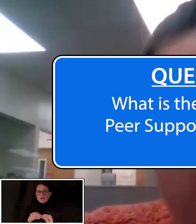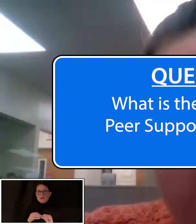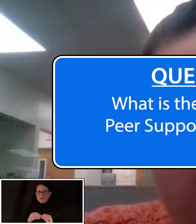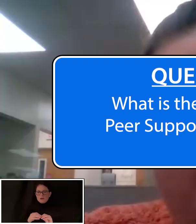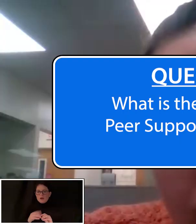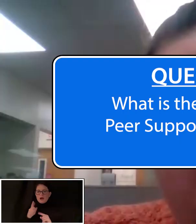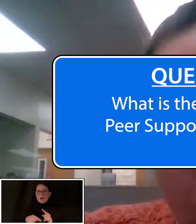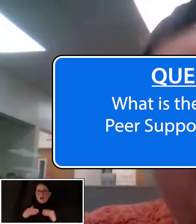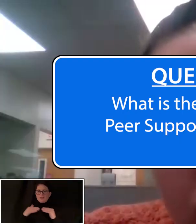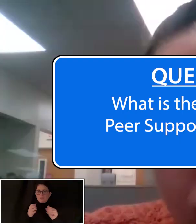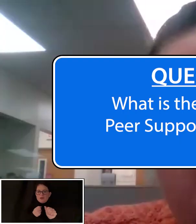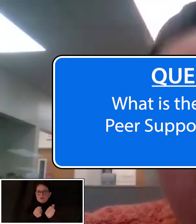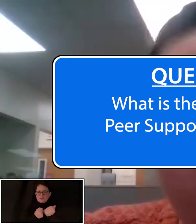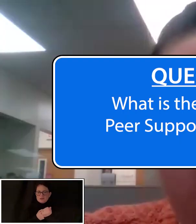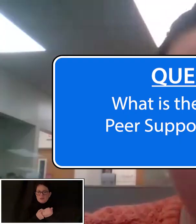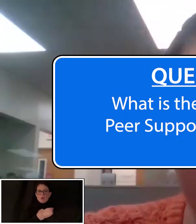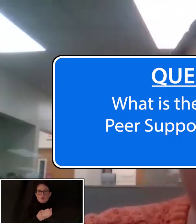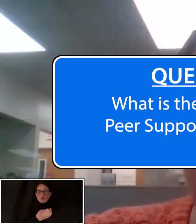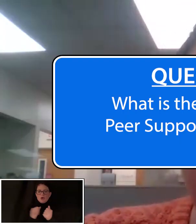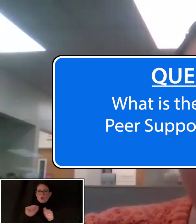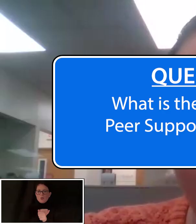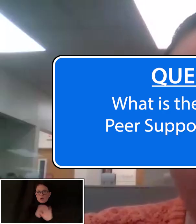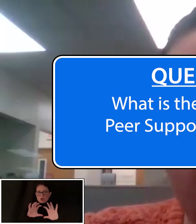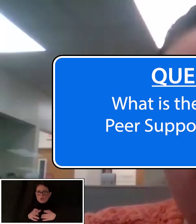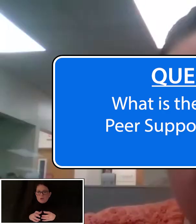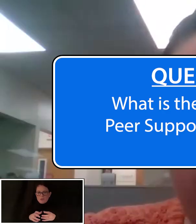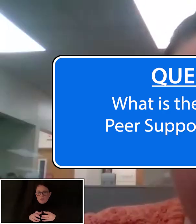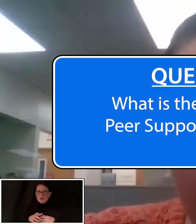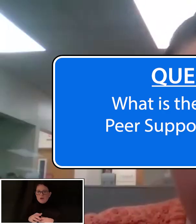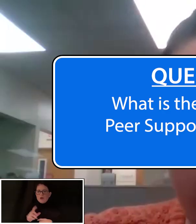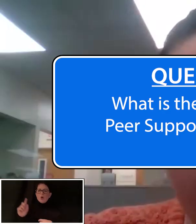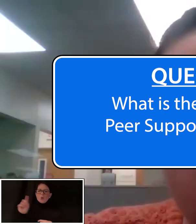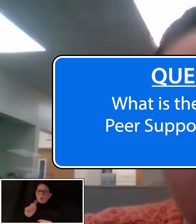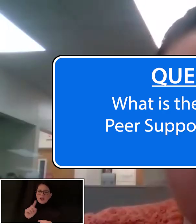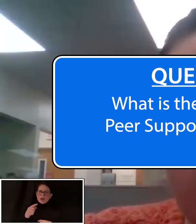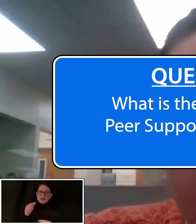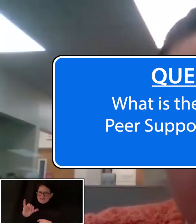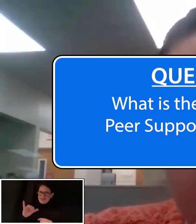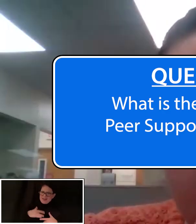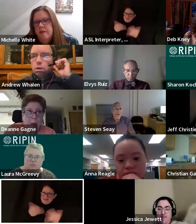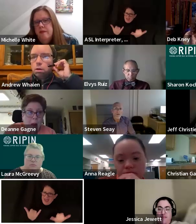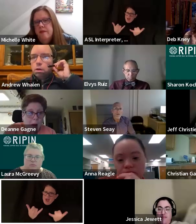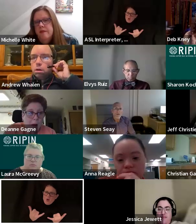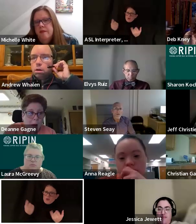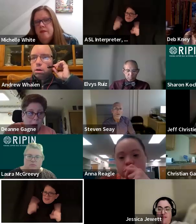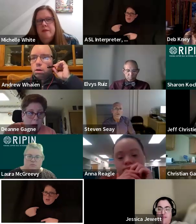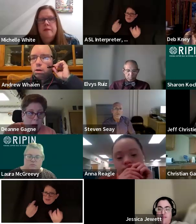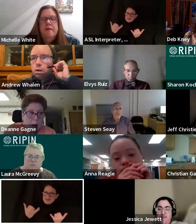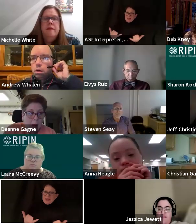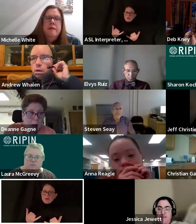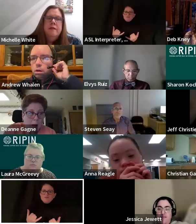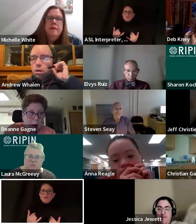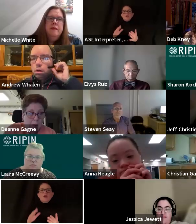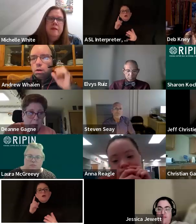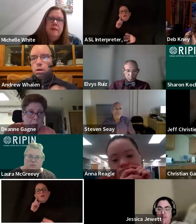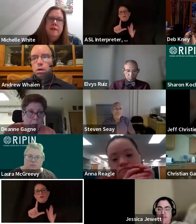On the peer support work group, where is that at now? So we took a break